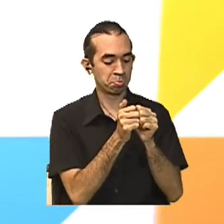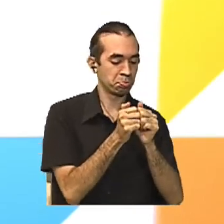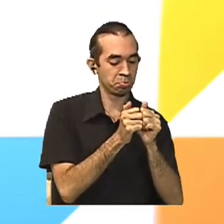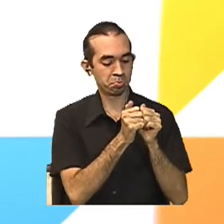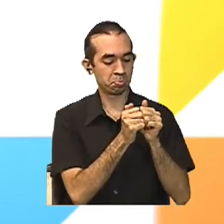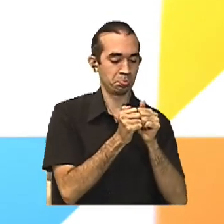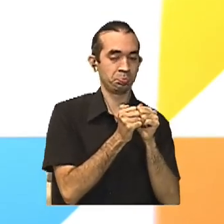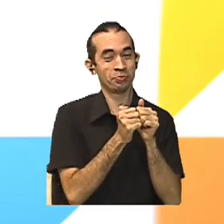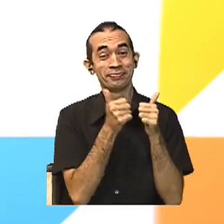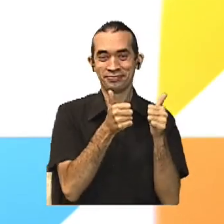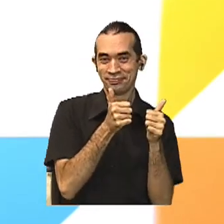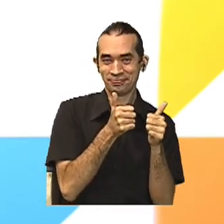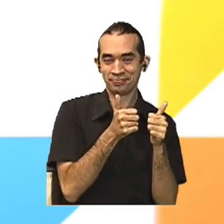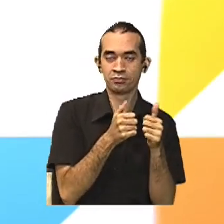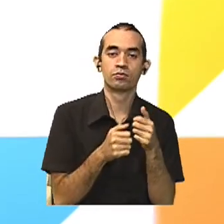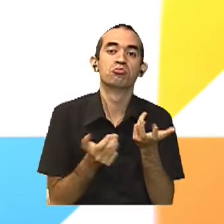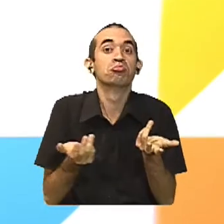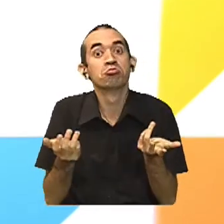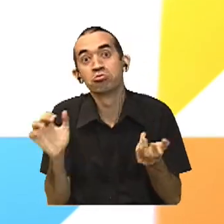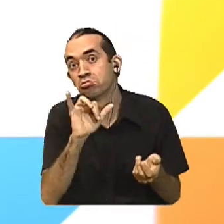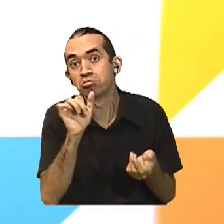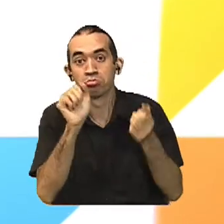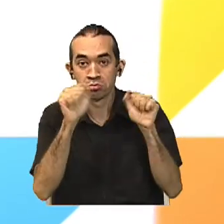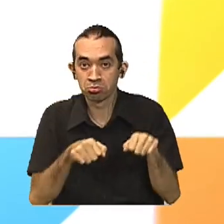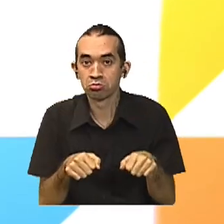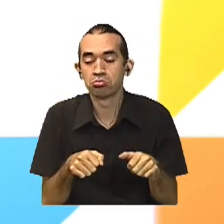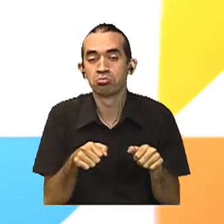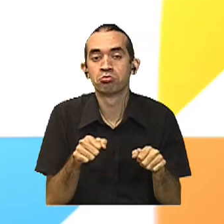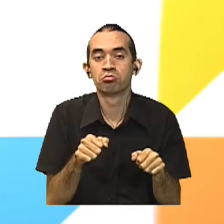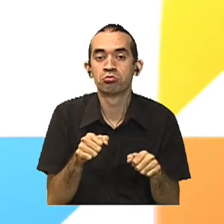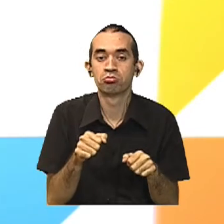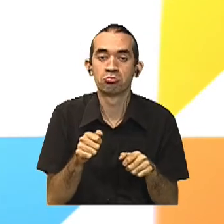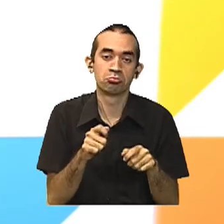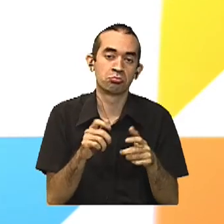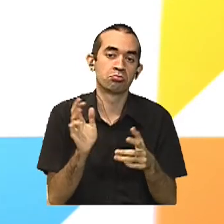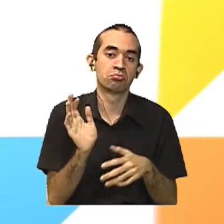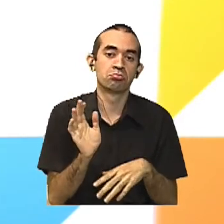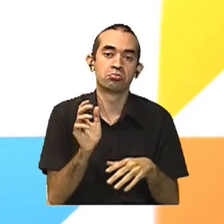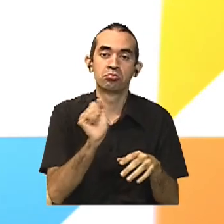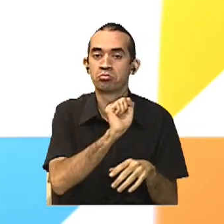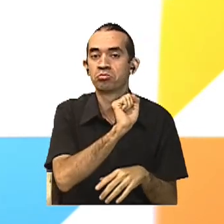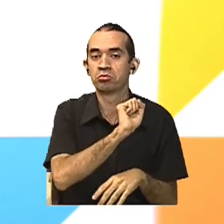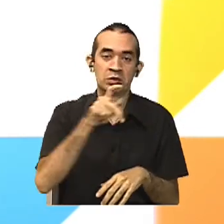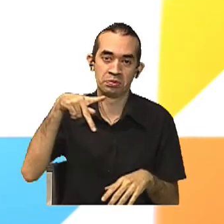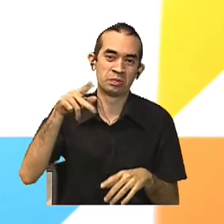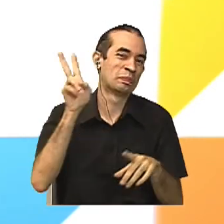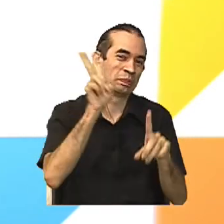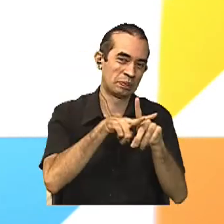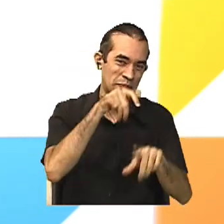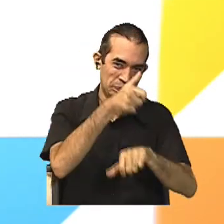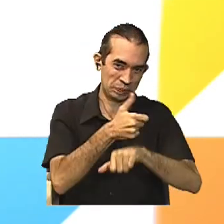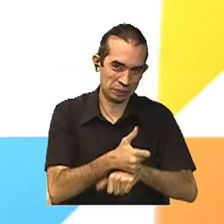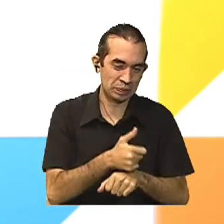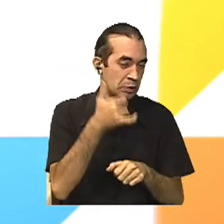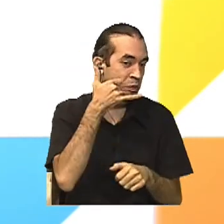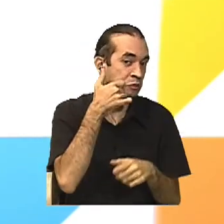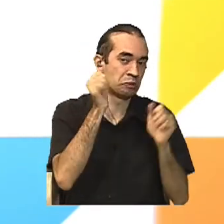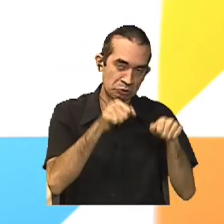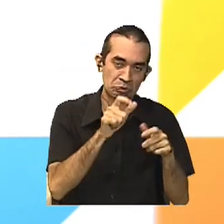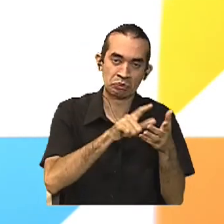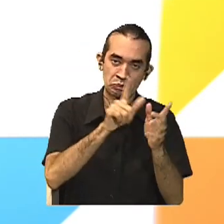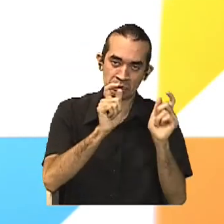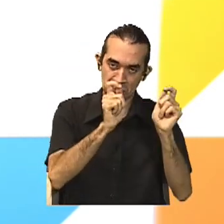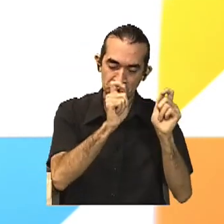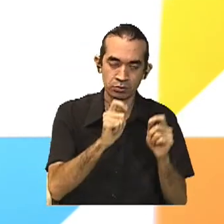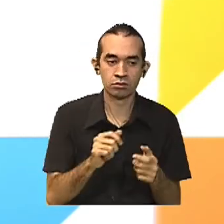that, and you can get many educational apps. Okay, so there are pros